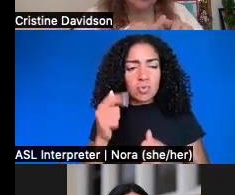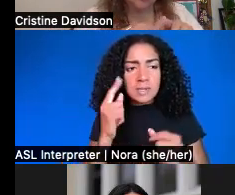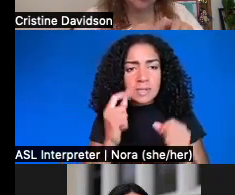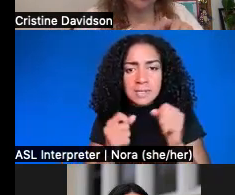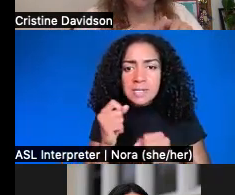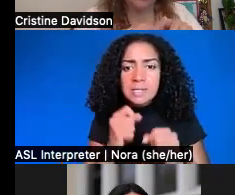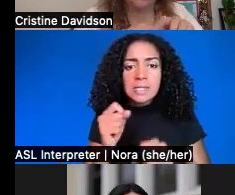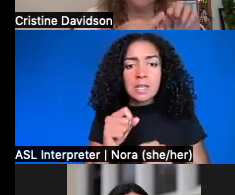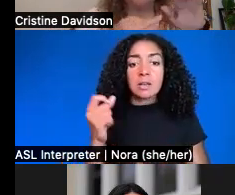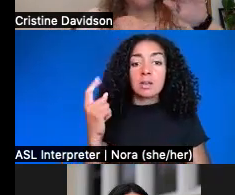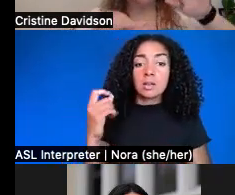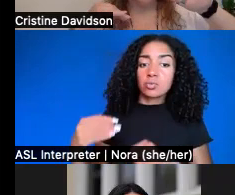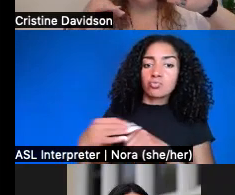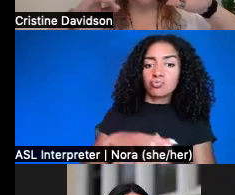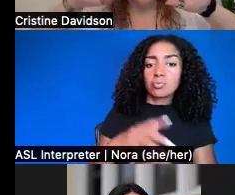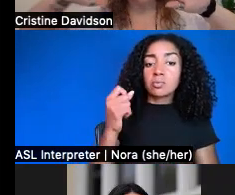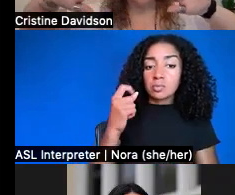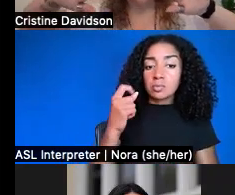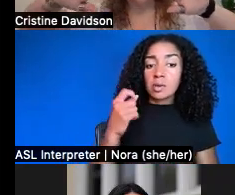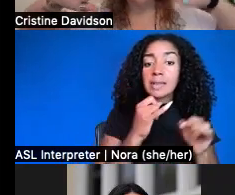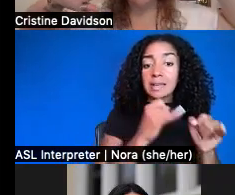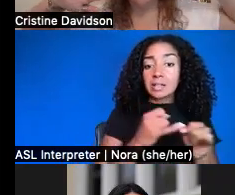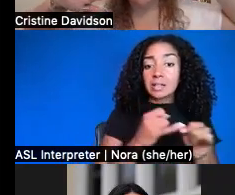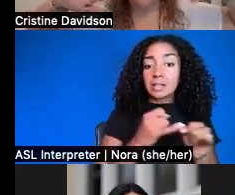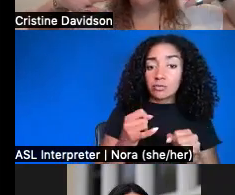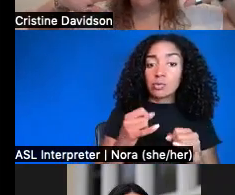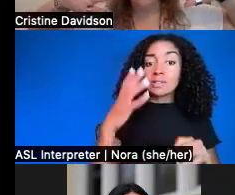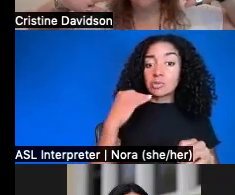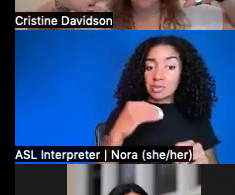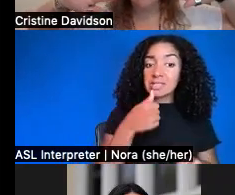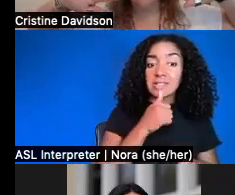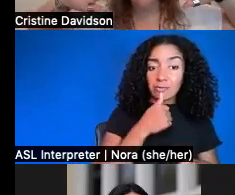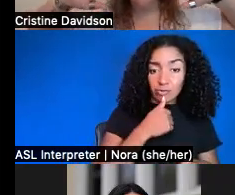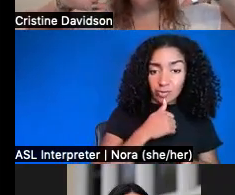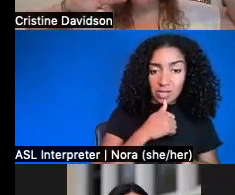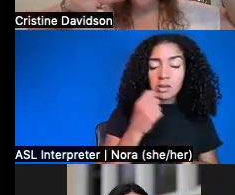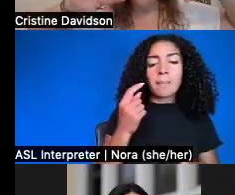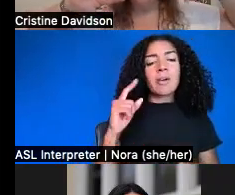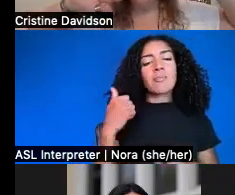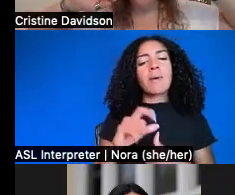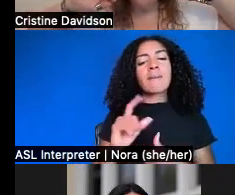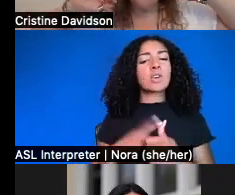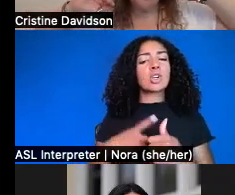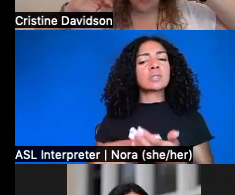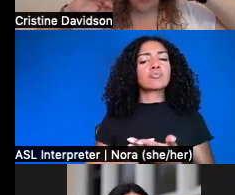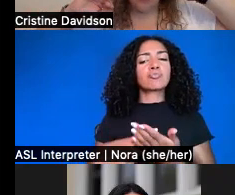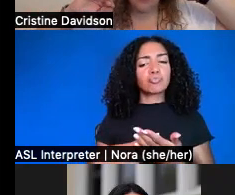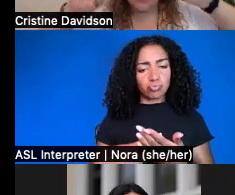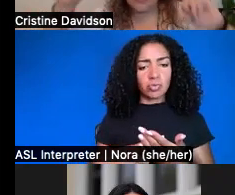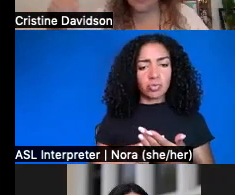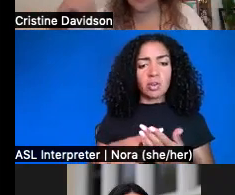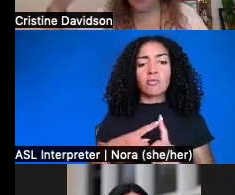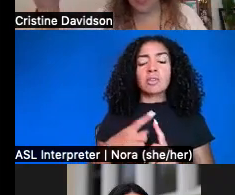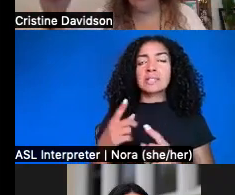first discussion about the difference between a case management style and an advocacy style, right?